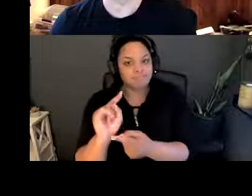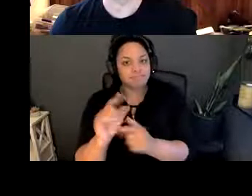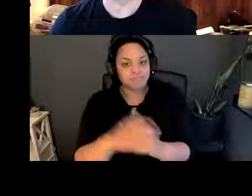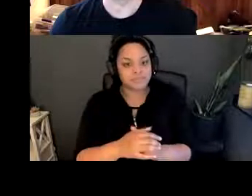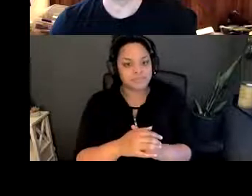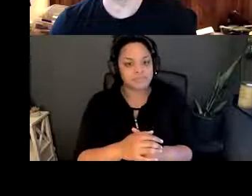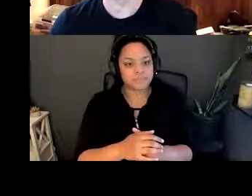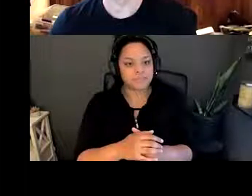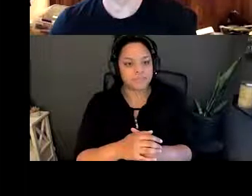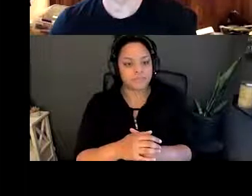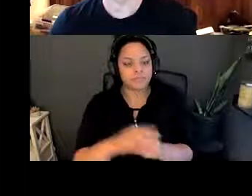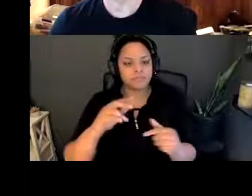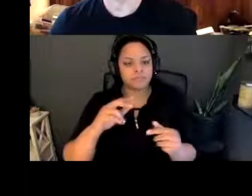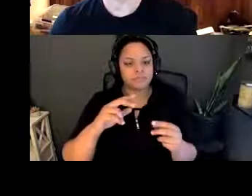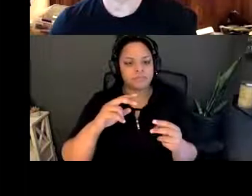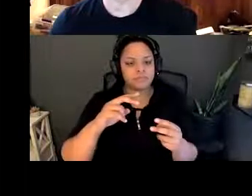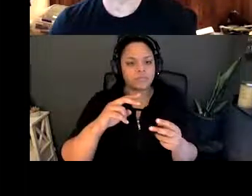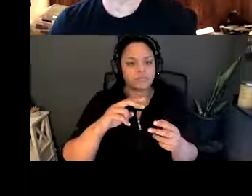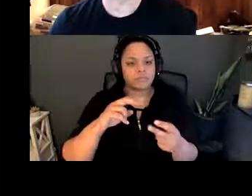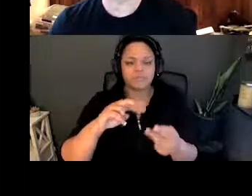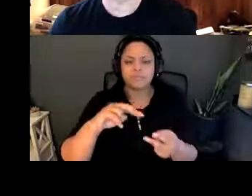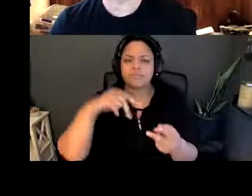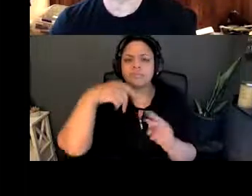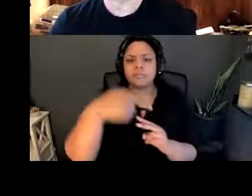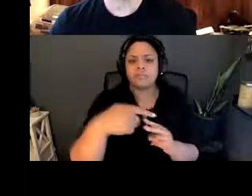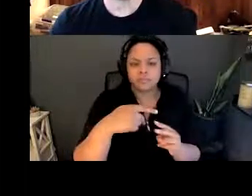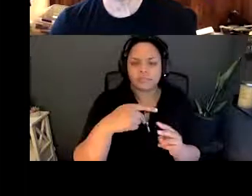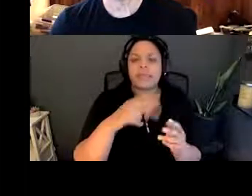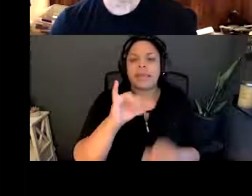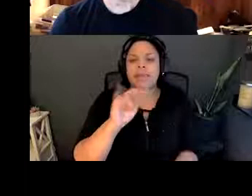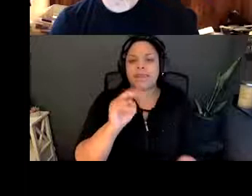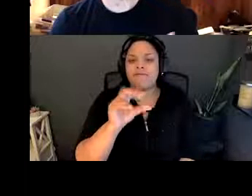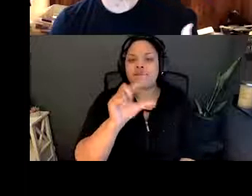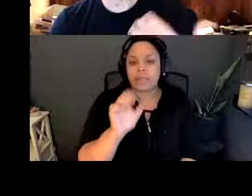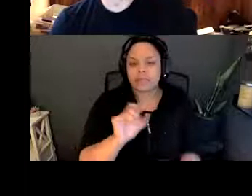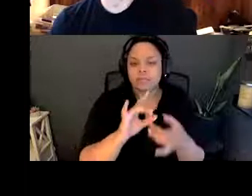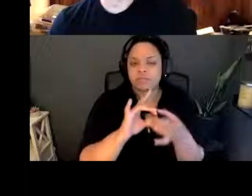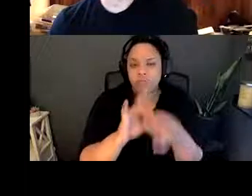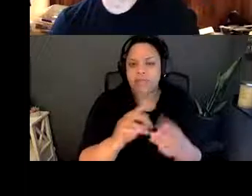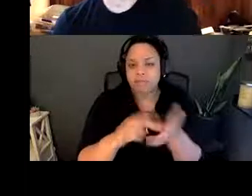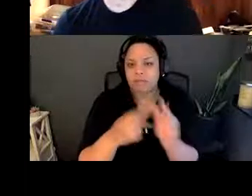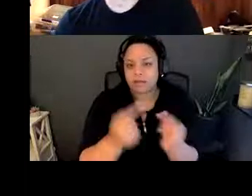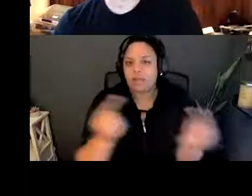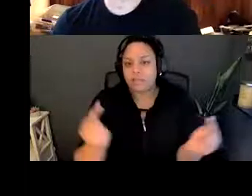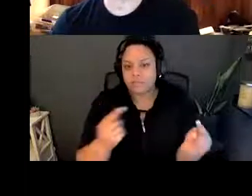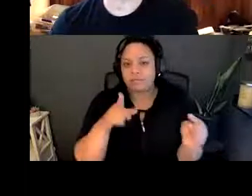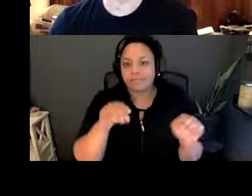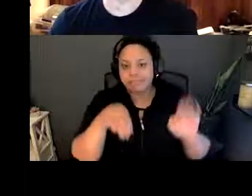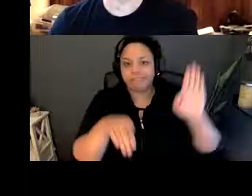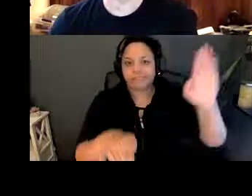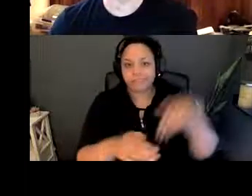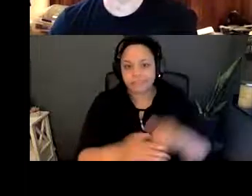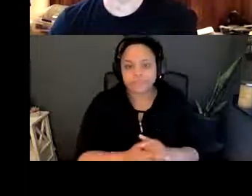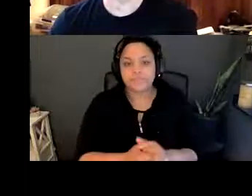inversely linked to emotional dysregulation, stress proneness, and impulsivity, right? So we know that enhancing